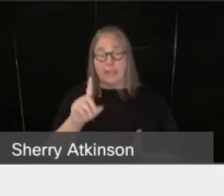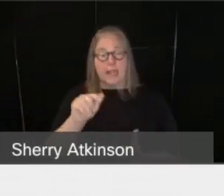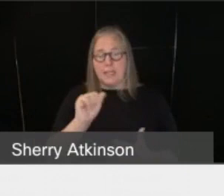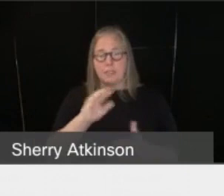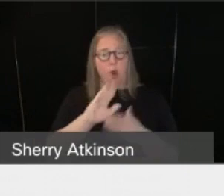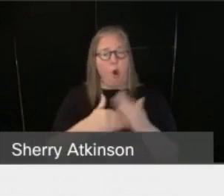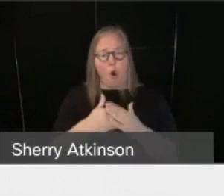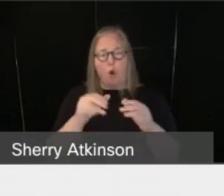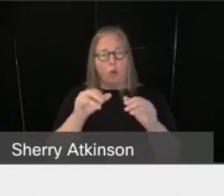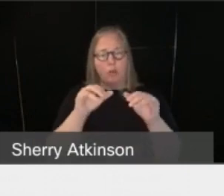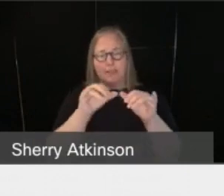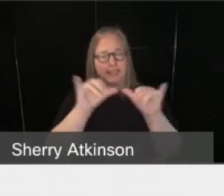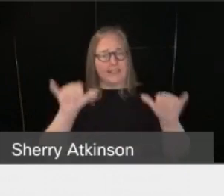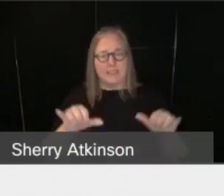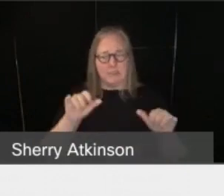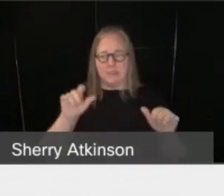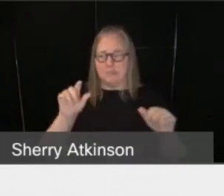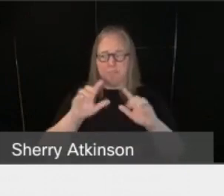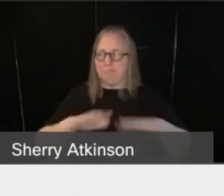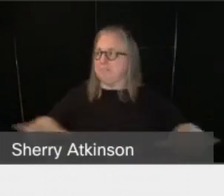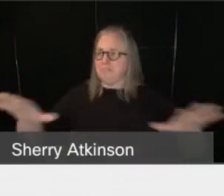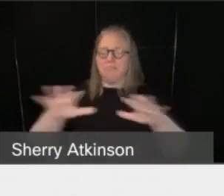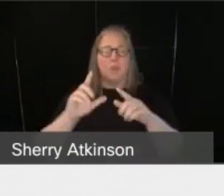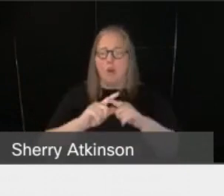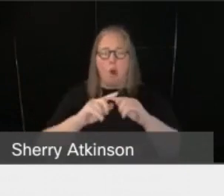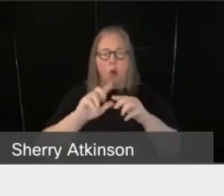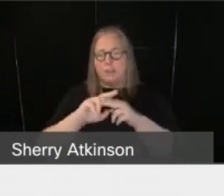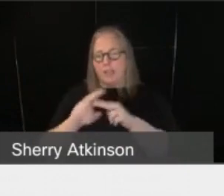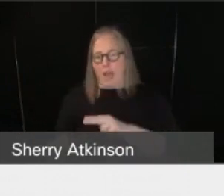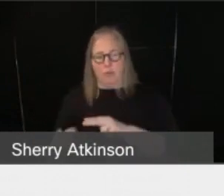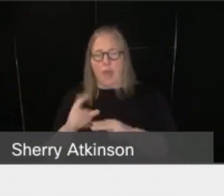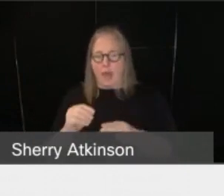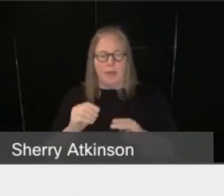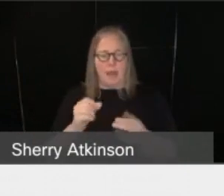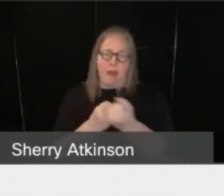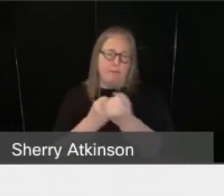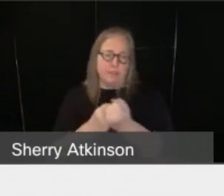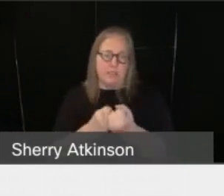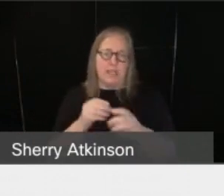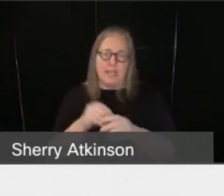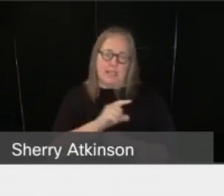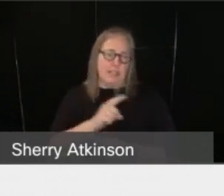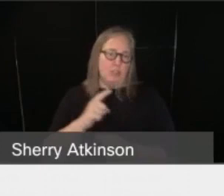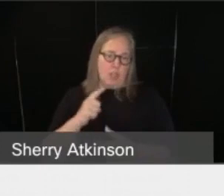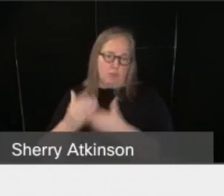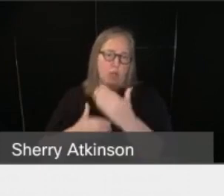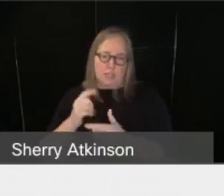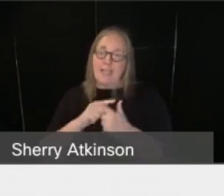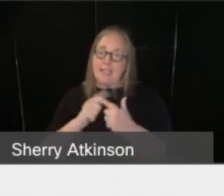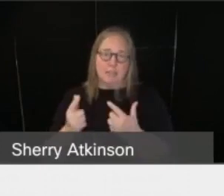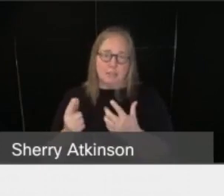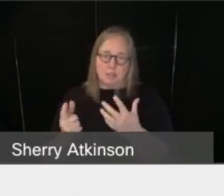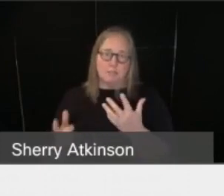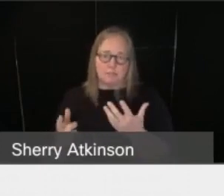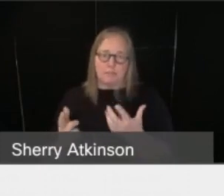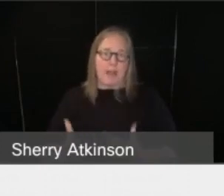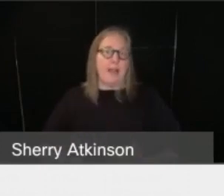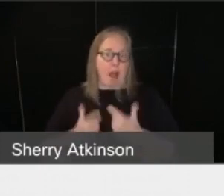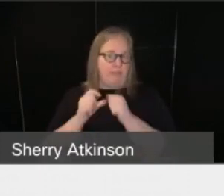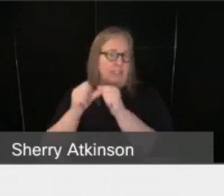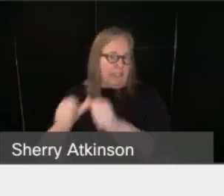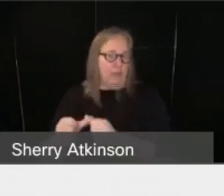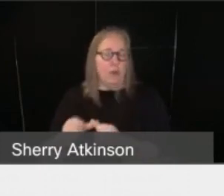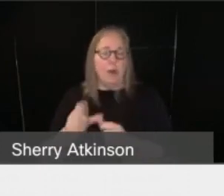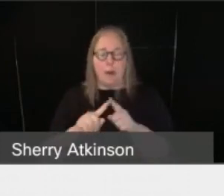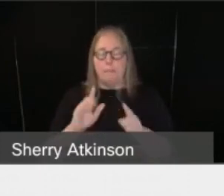the advocacy level through the legislative process is alive and well in those discussions. But in my January presentation to